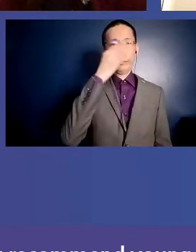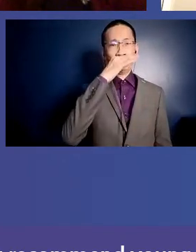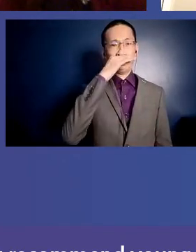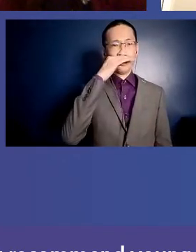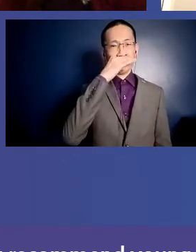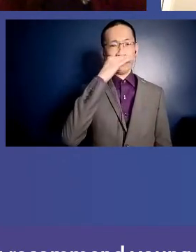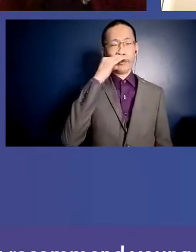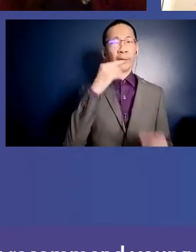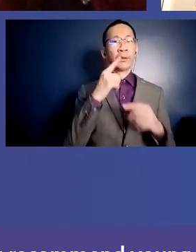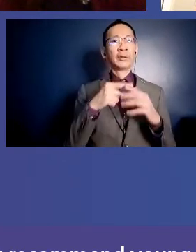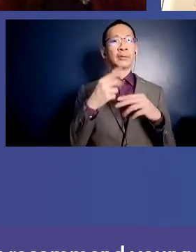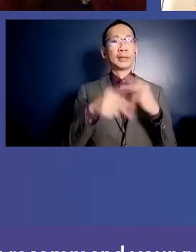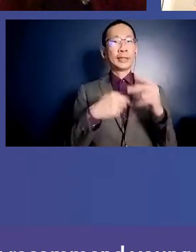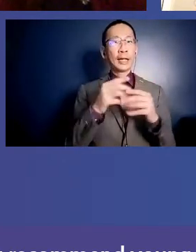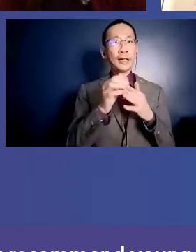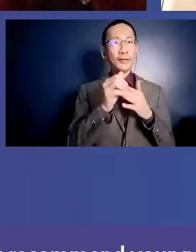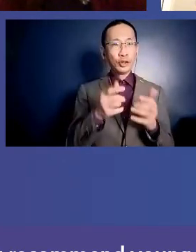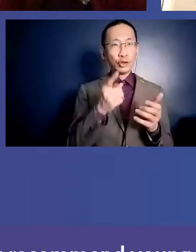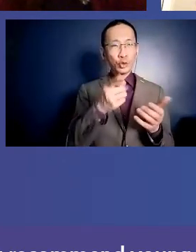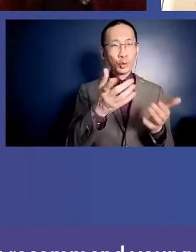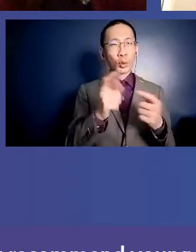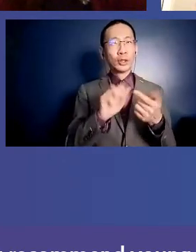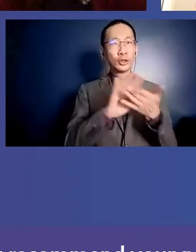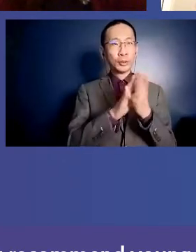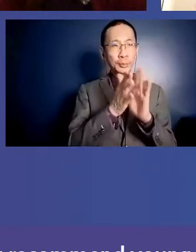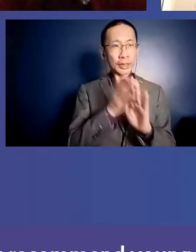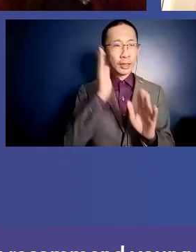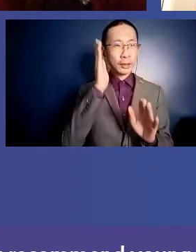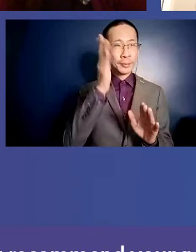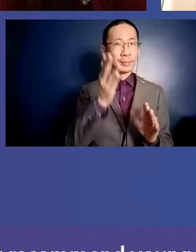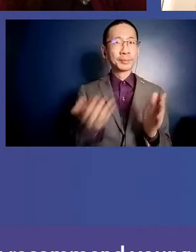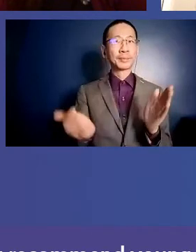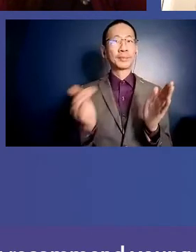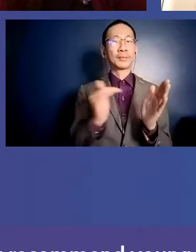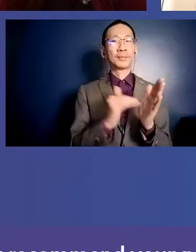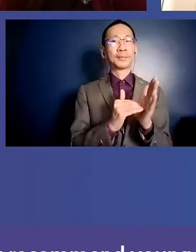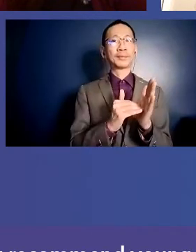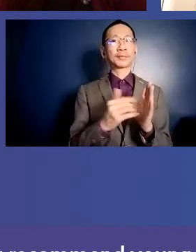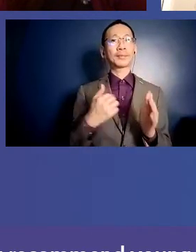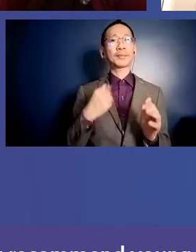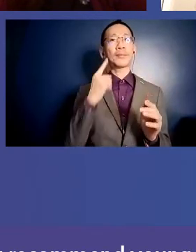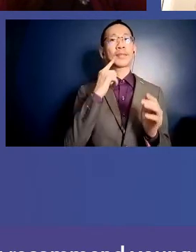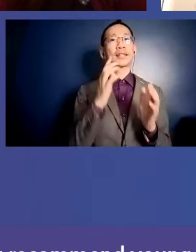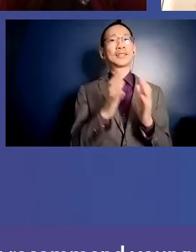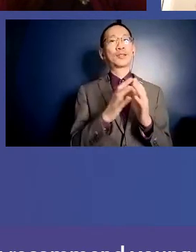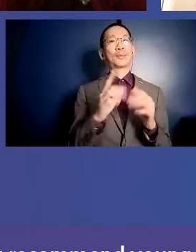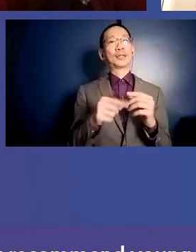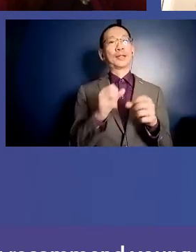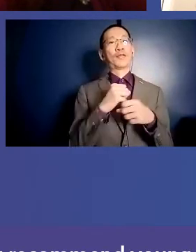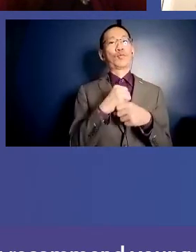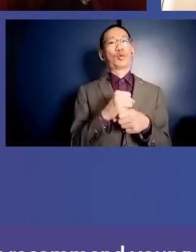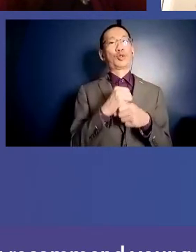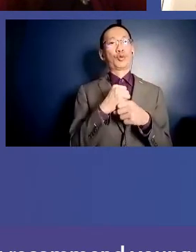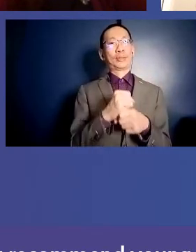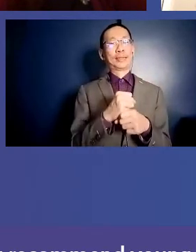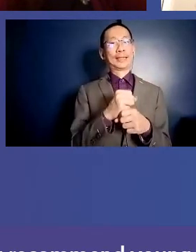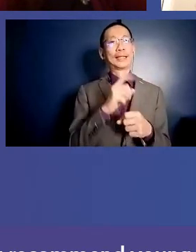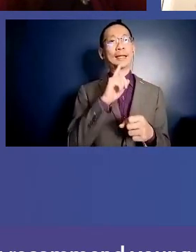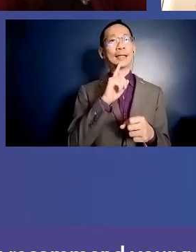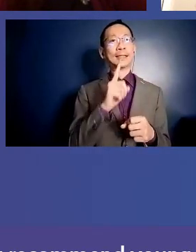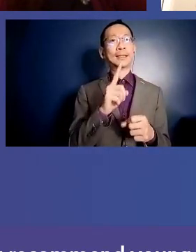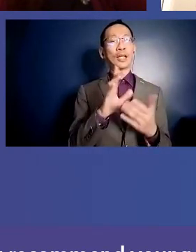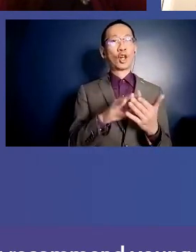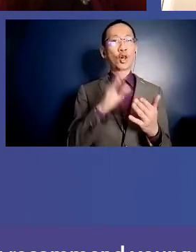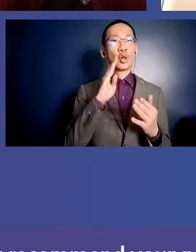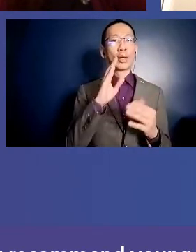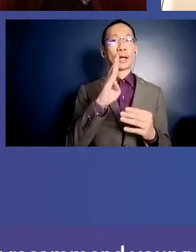of leader you want to eventually grow into. Again, I think so much of producing is learning